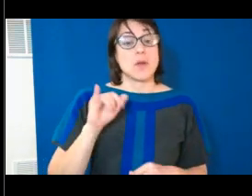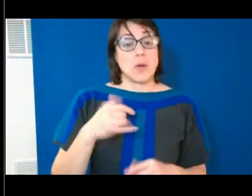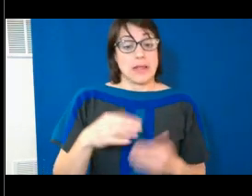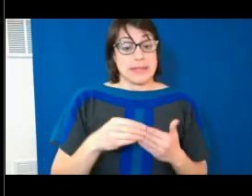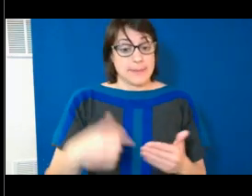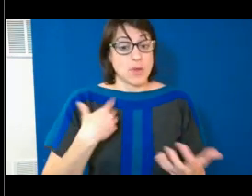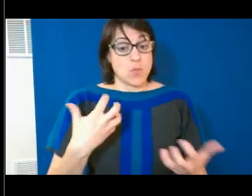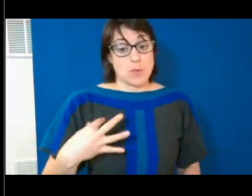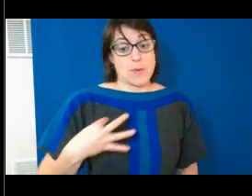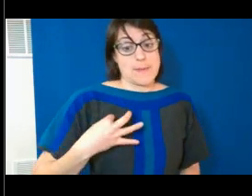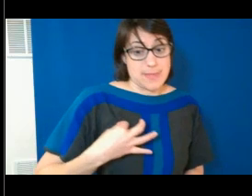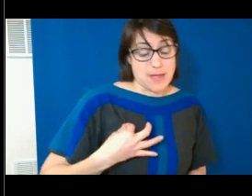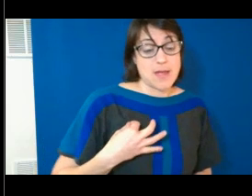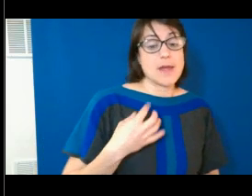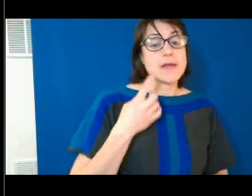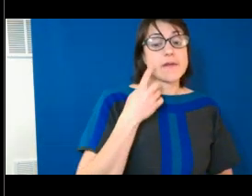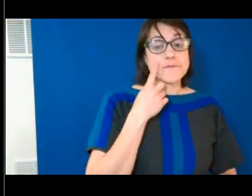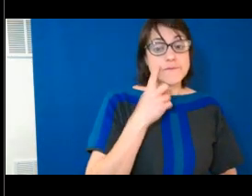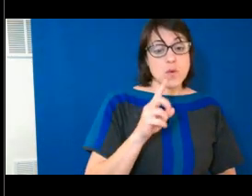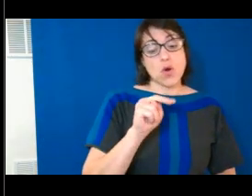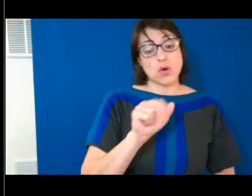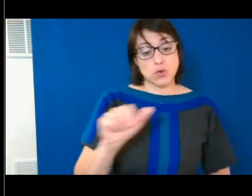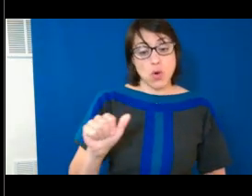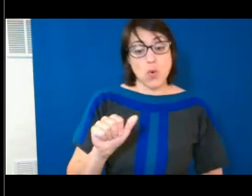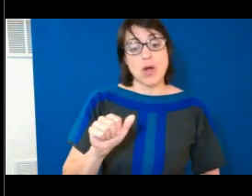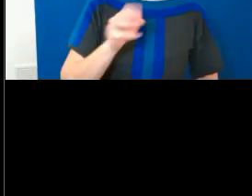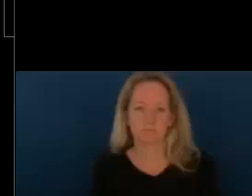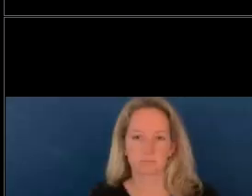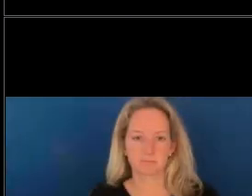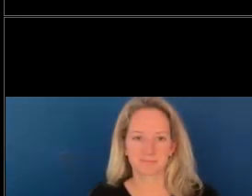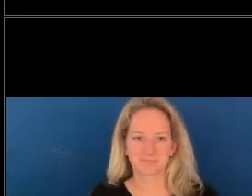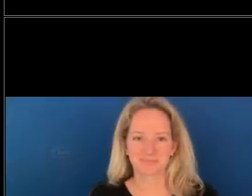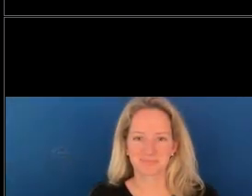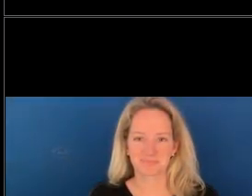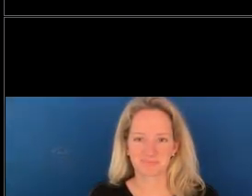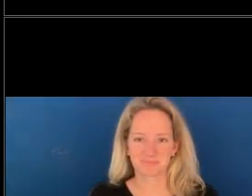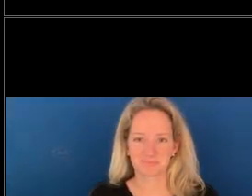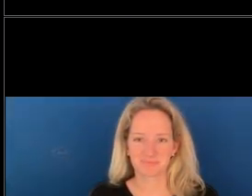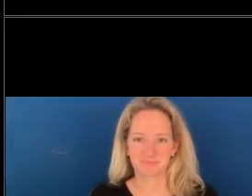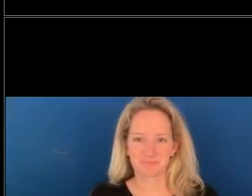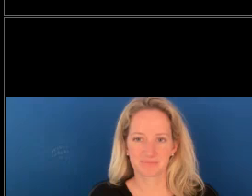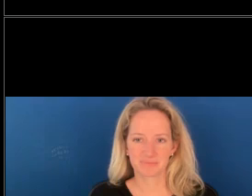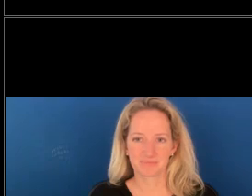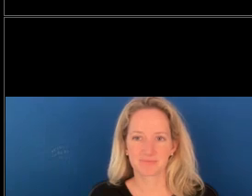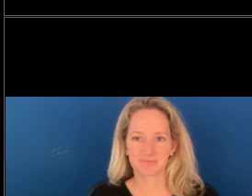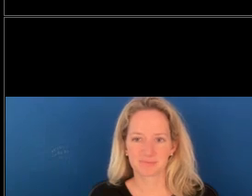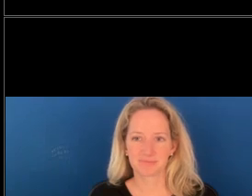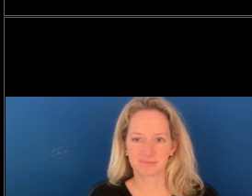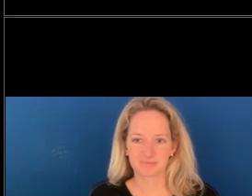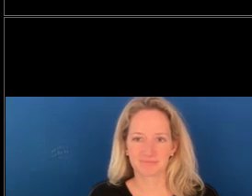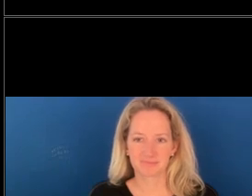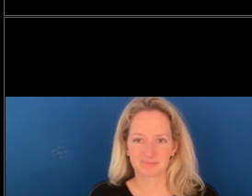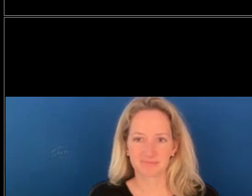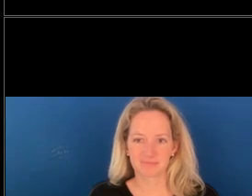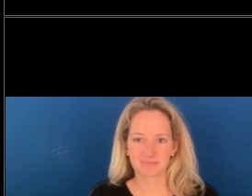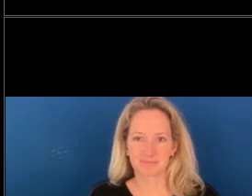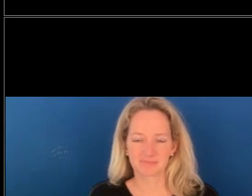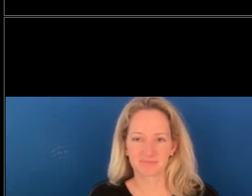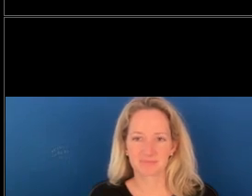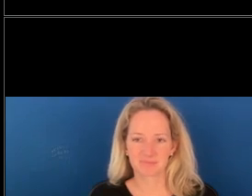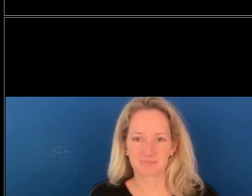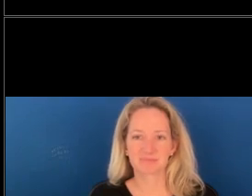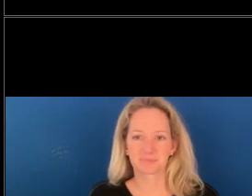for one of the NOAA Marine Debris Removal Grants, which is something many of you are part of. And pretty amazing, we got the